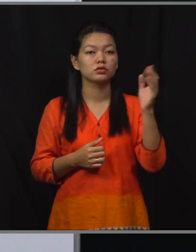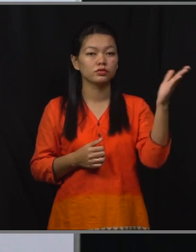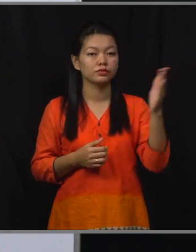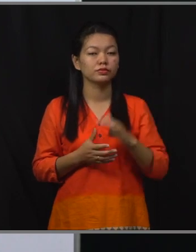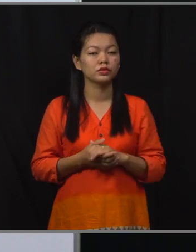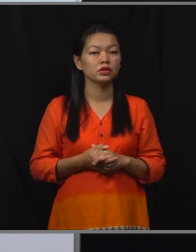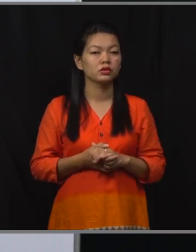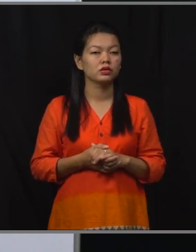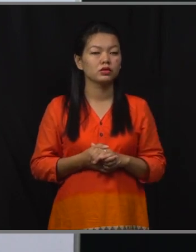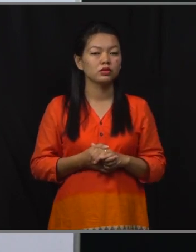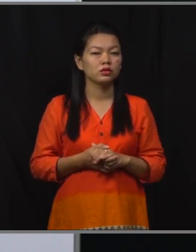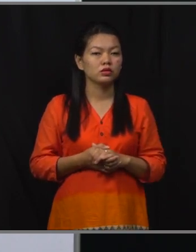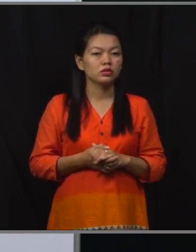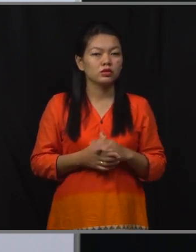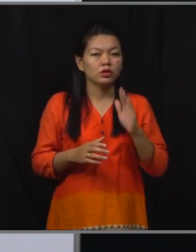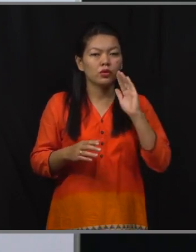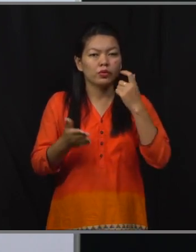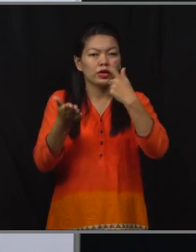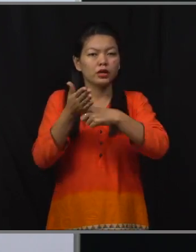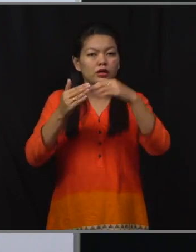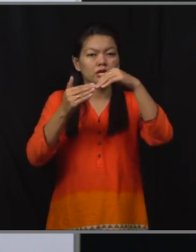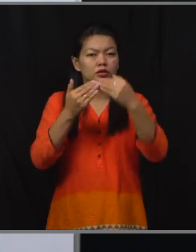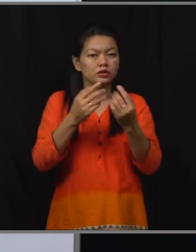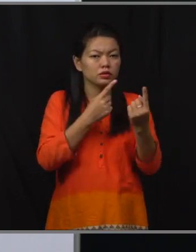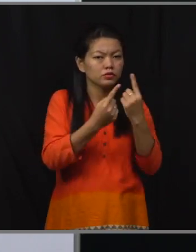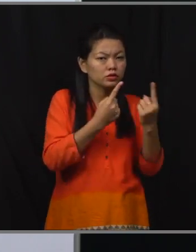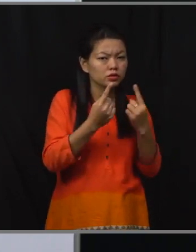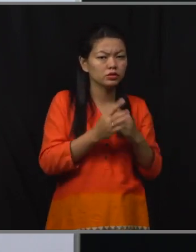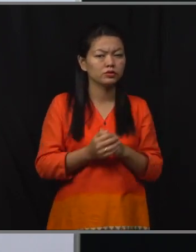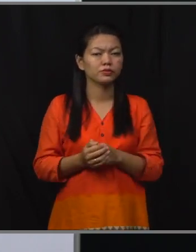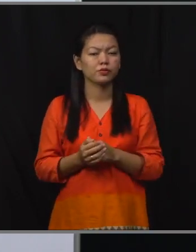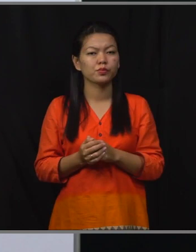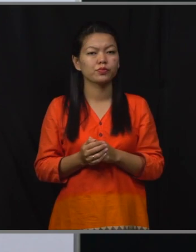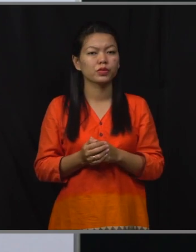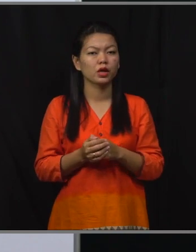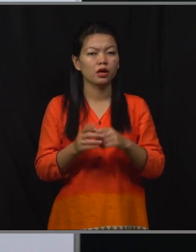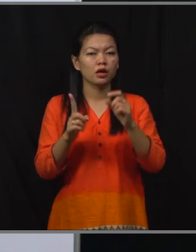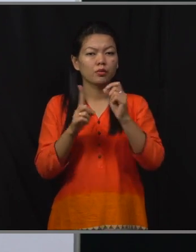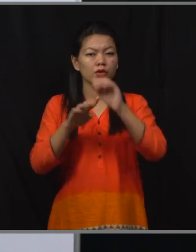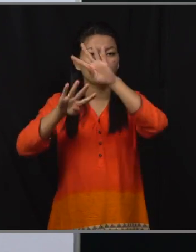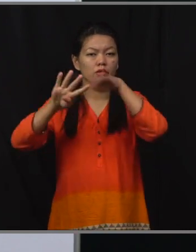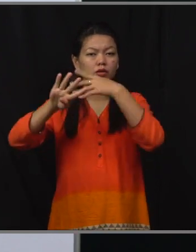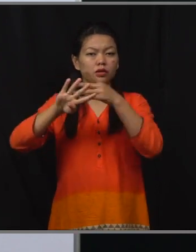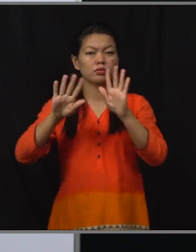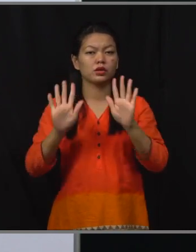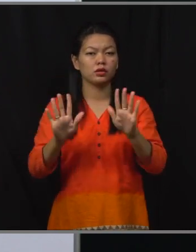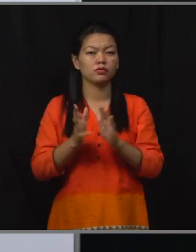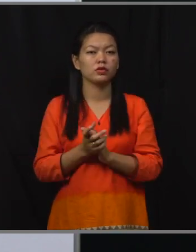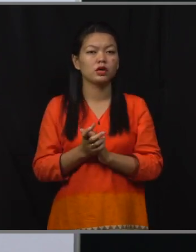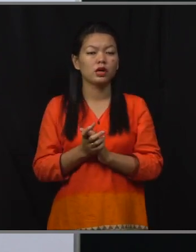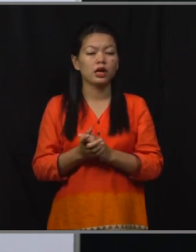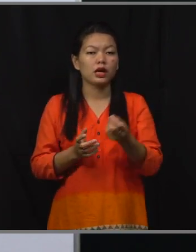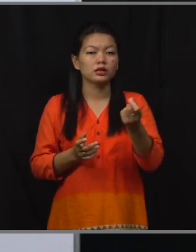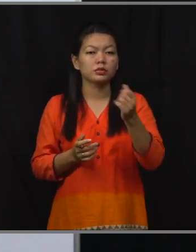is billiards. When you look at the receipt side, there is a billiard tables which is worth